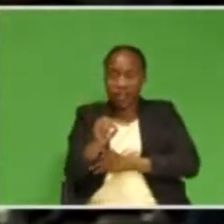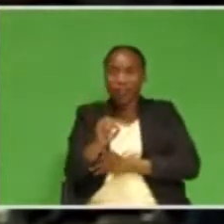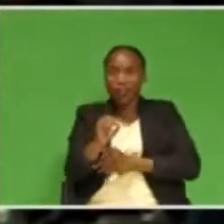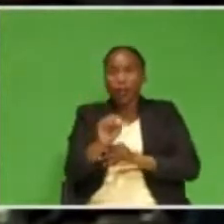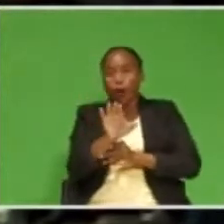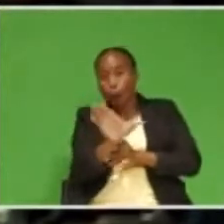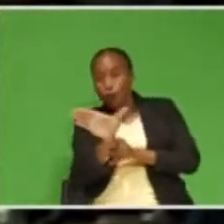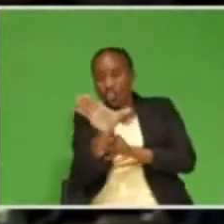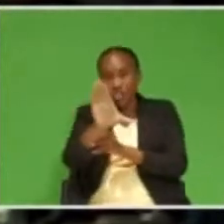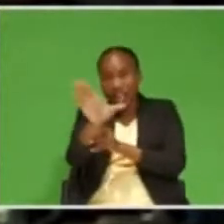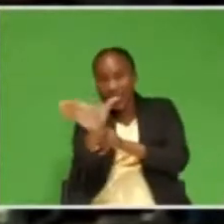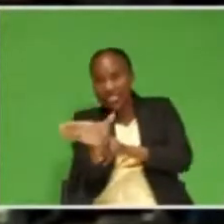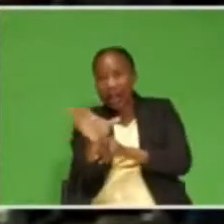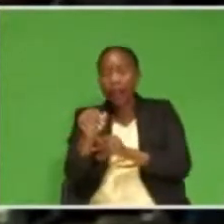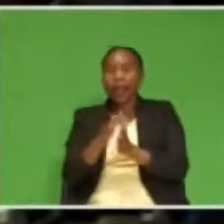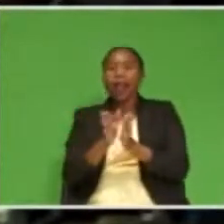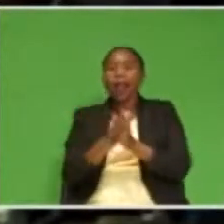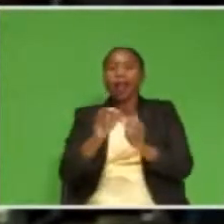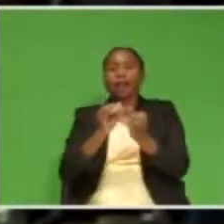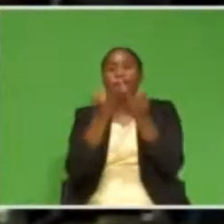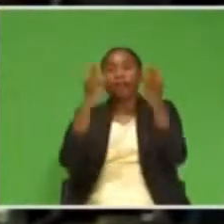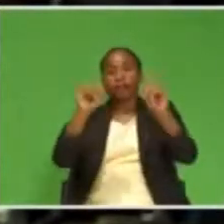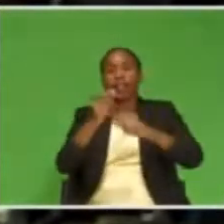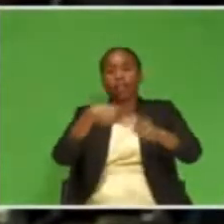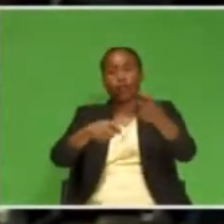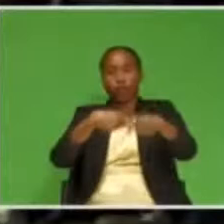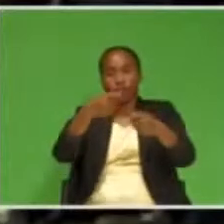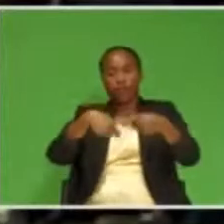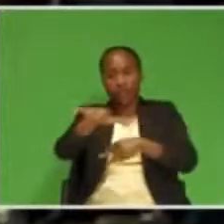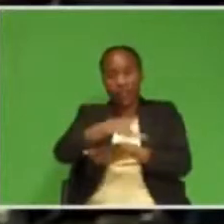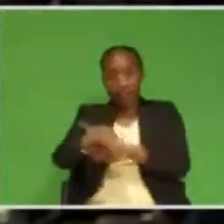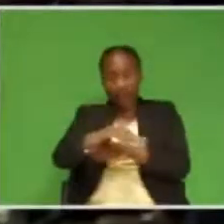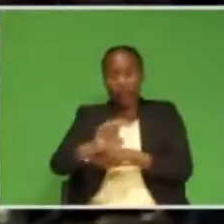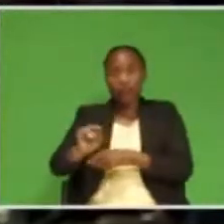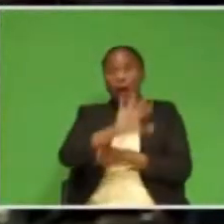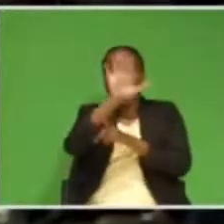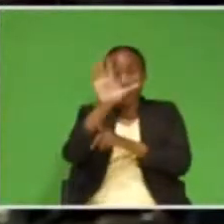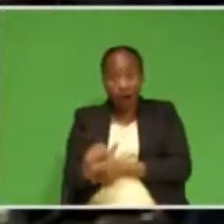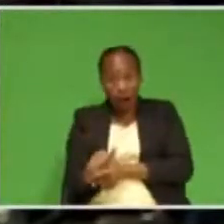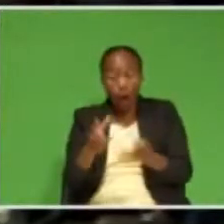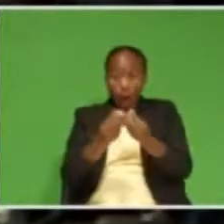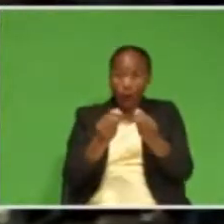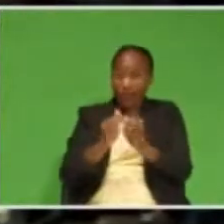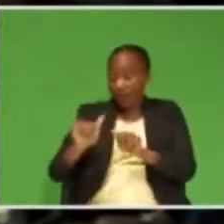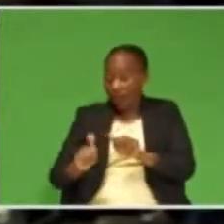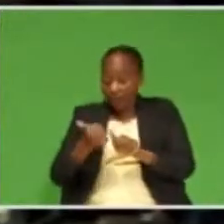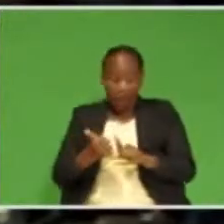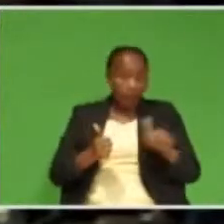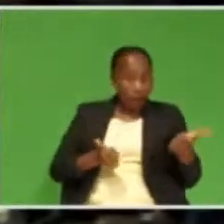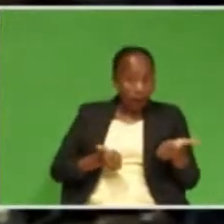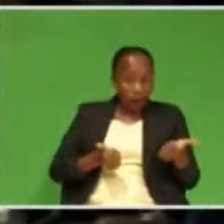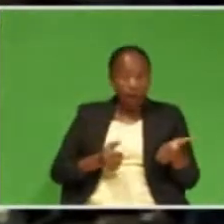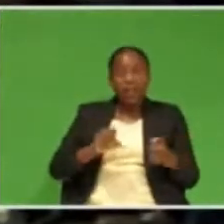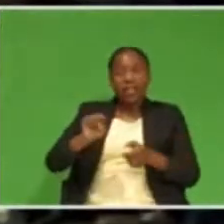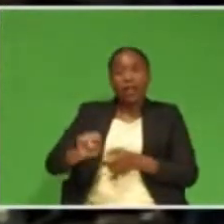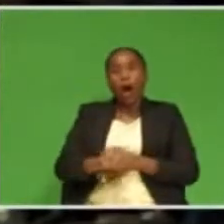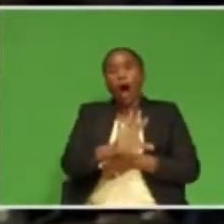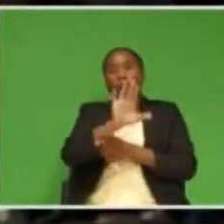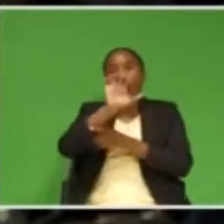Area. South Africa, together with our neighbors in the Southern African Customs